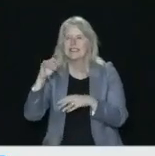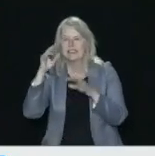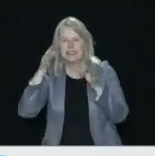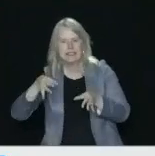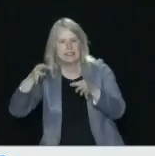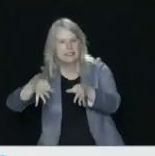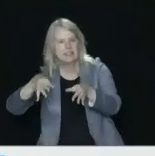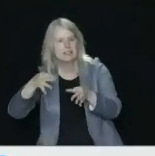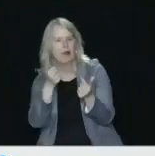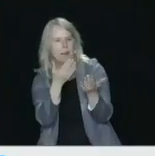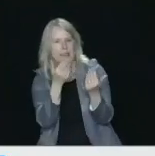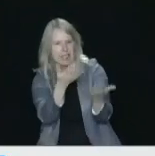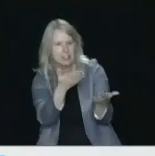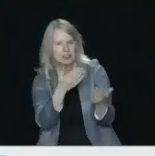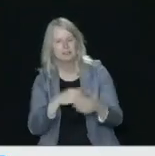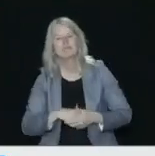wastewater